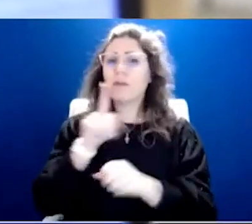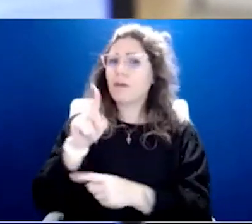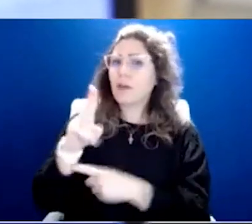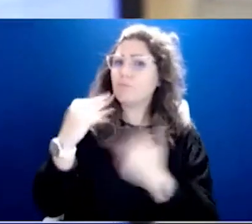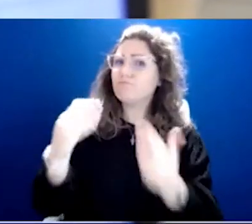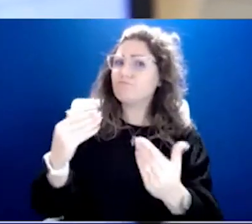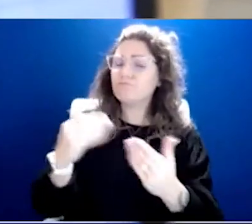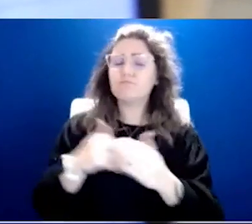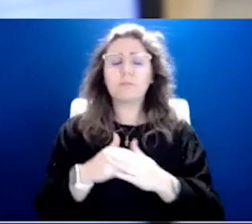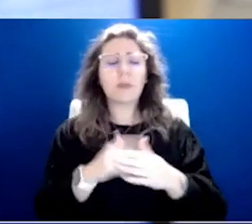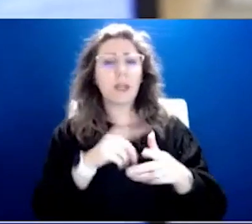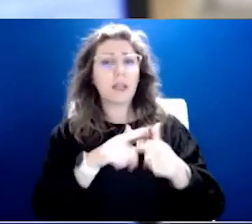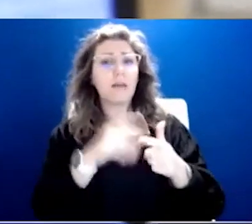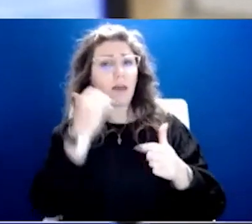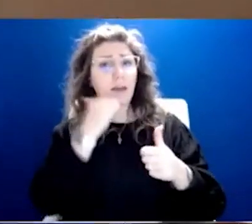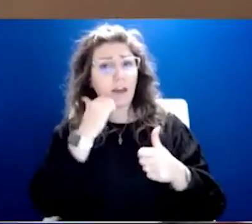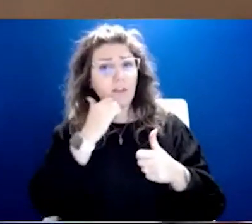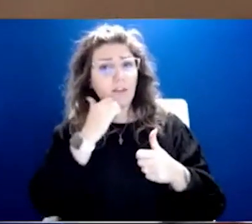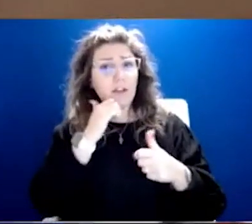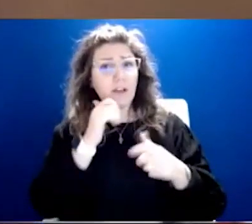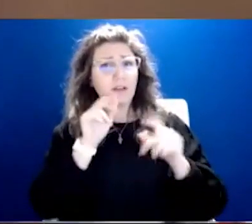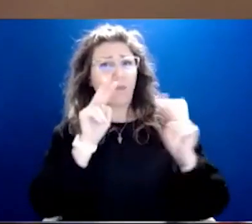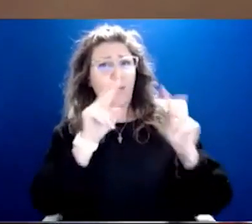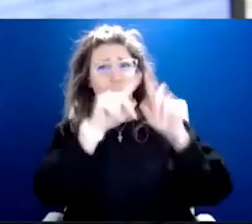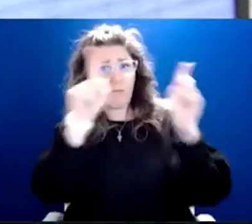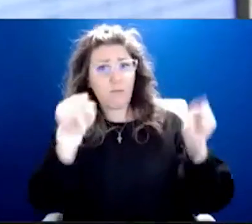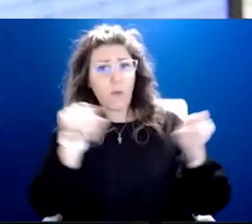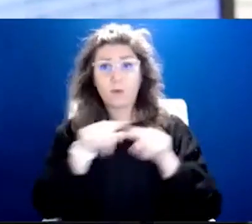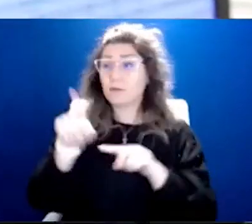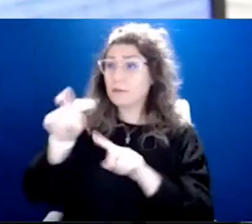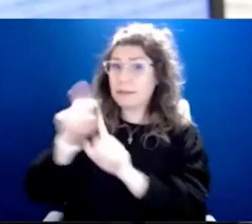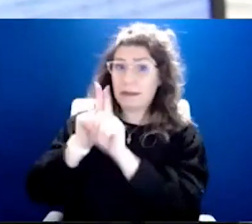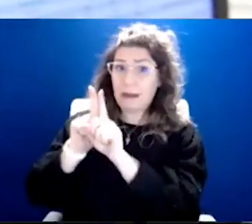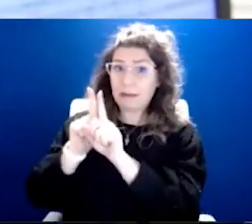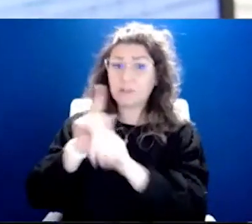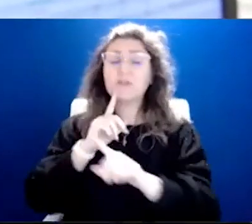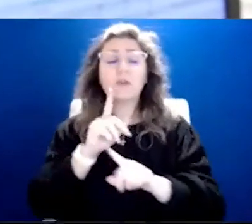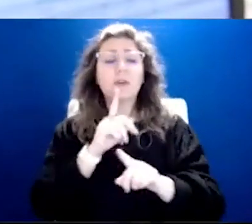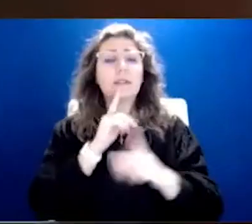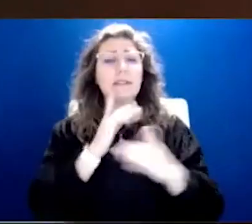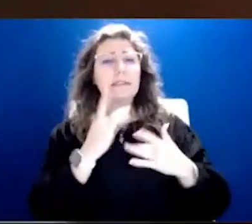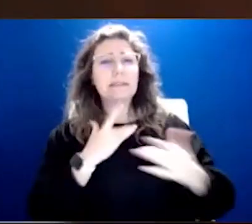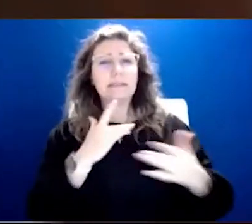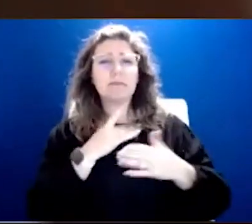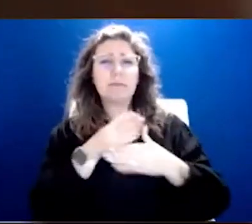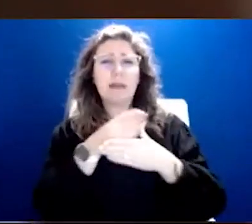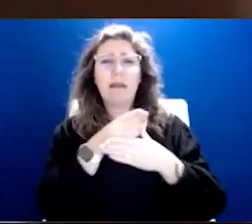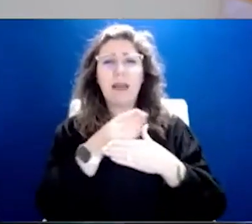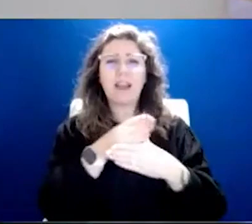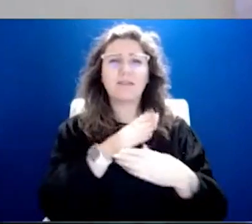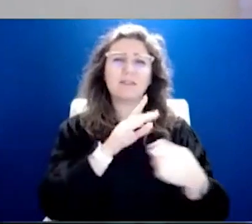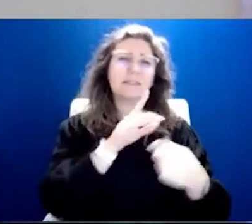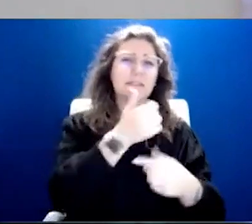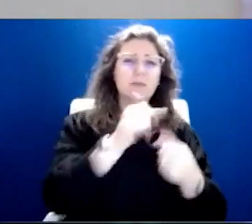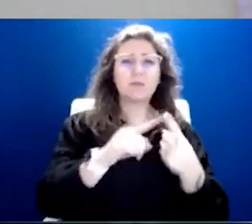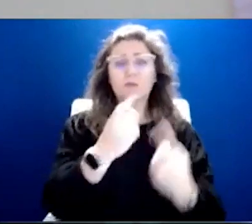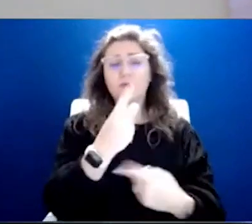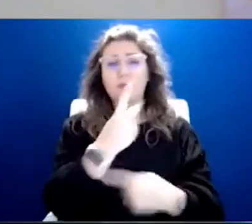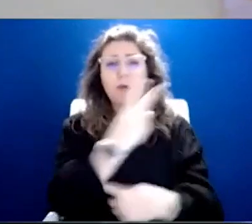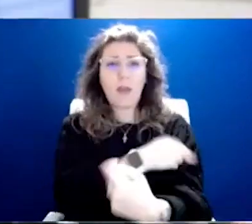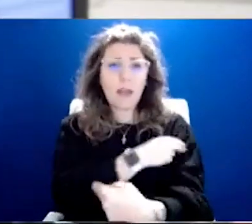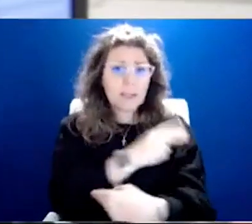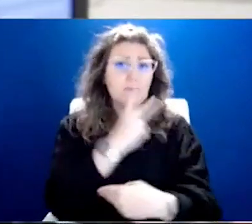And every day I look at that board. Do you need an escort? Typically, on average, 10 to 12 hospitals in the city are on high